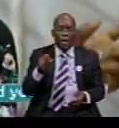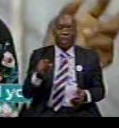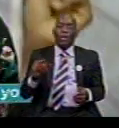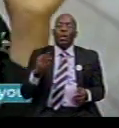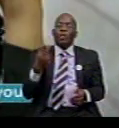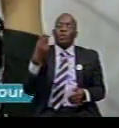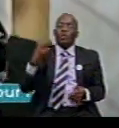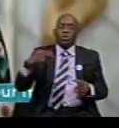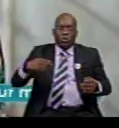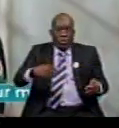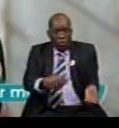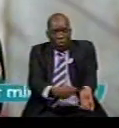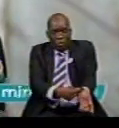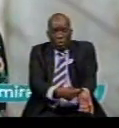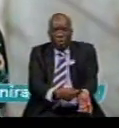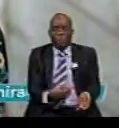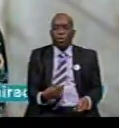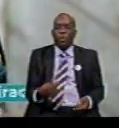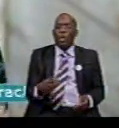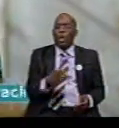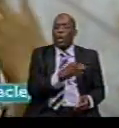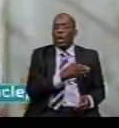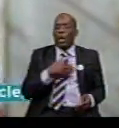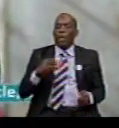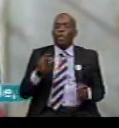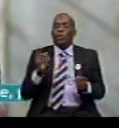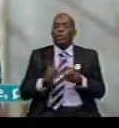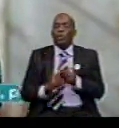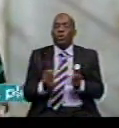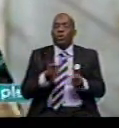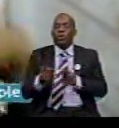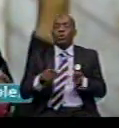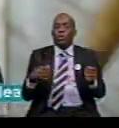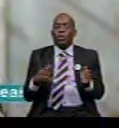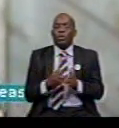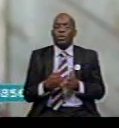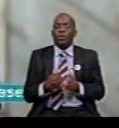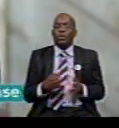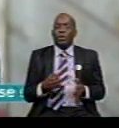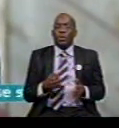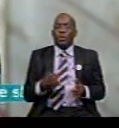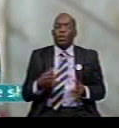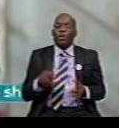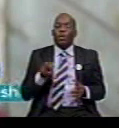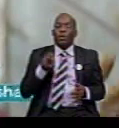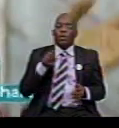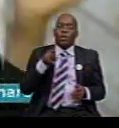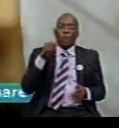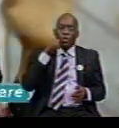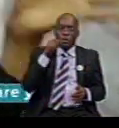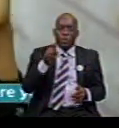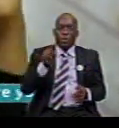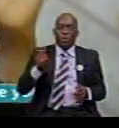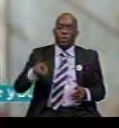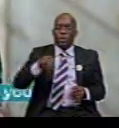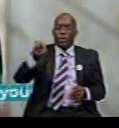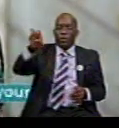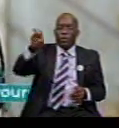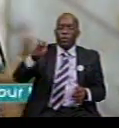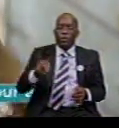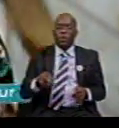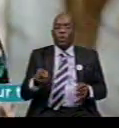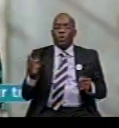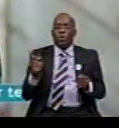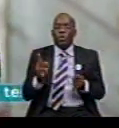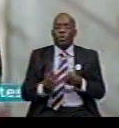for just 2 weeks. Then I left. And after that, I traveled to Lagos. And since then, I didn't go for any treatment and I